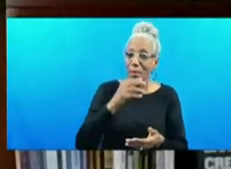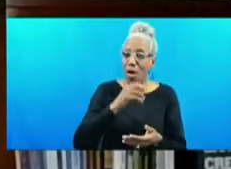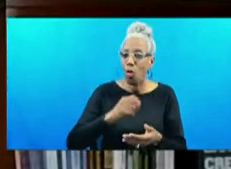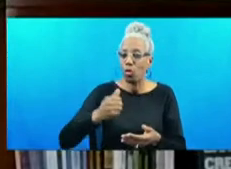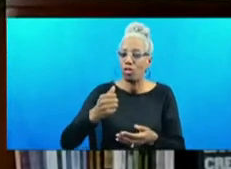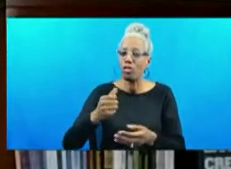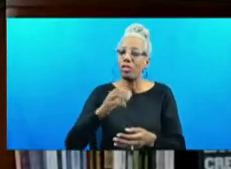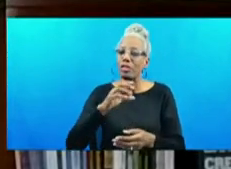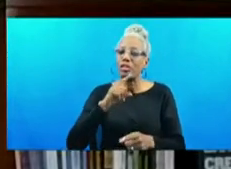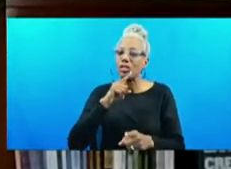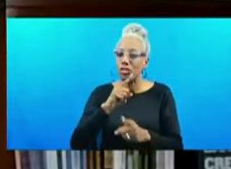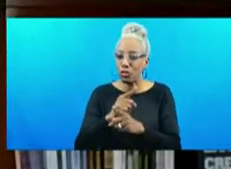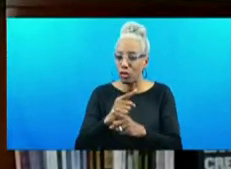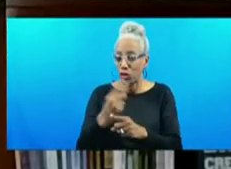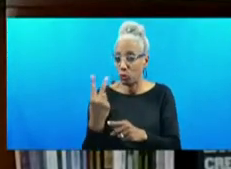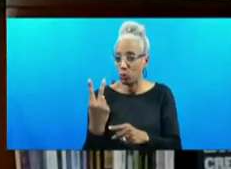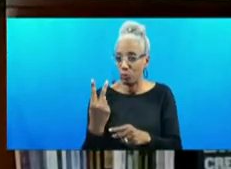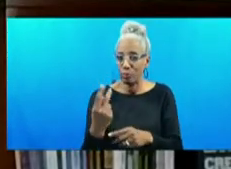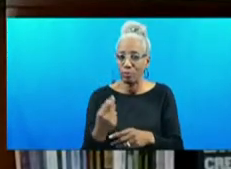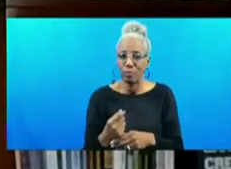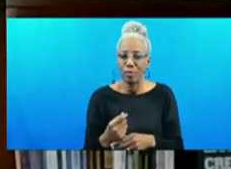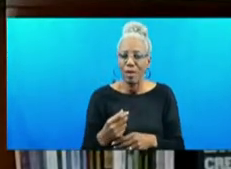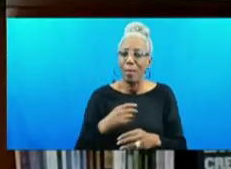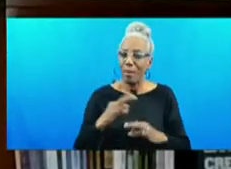generally. Growing up in South Carolina,